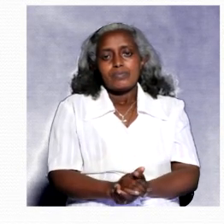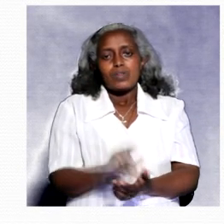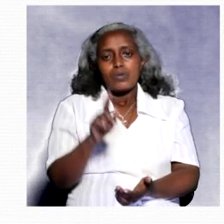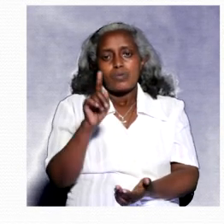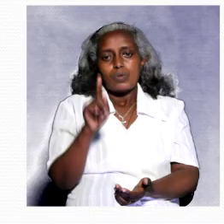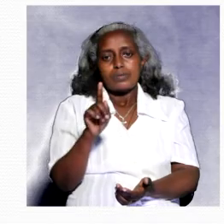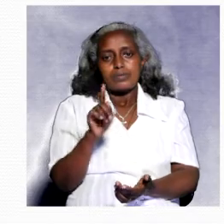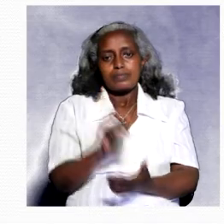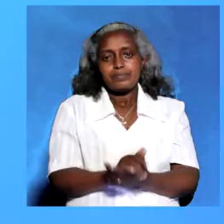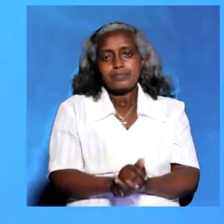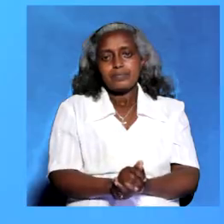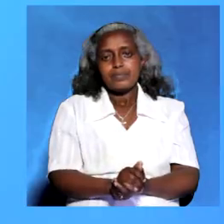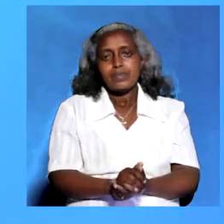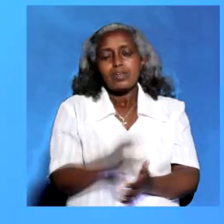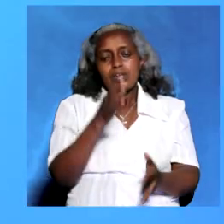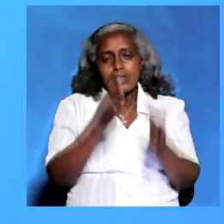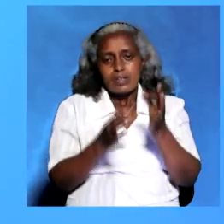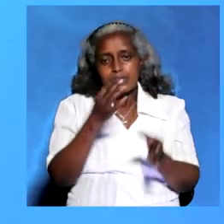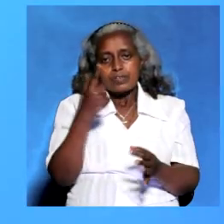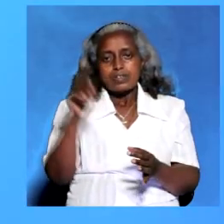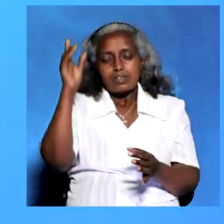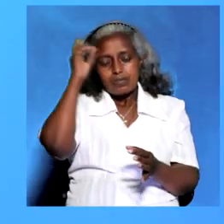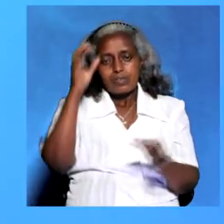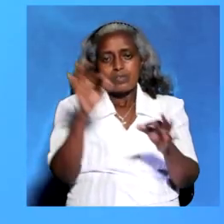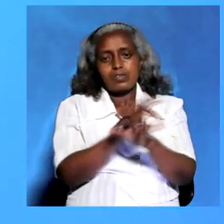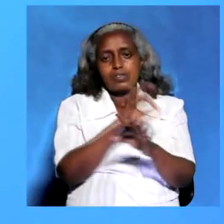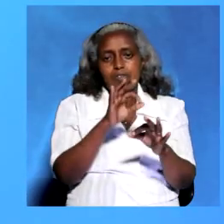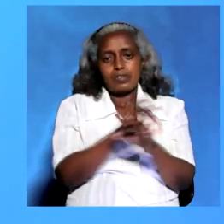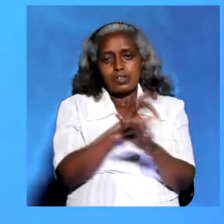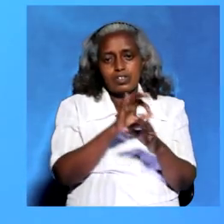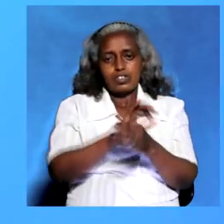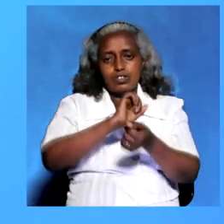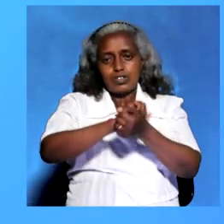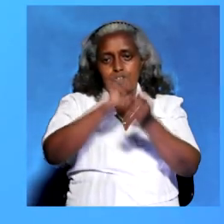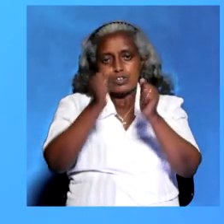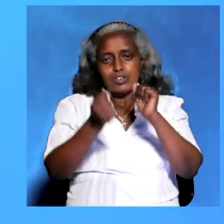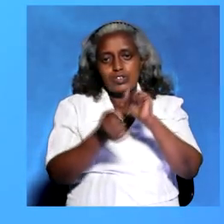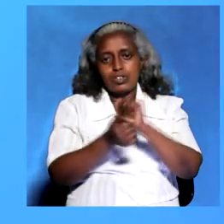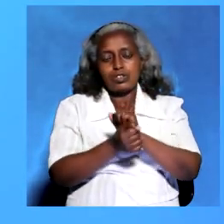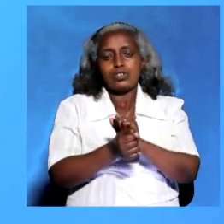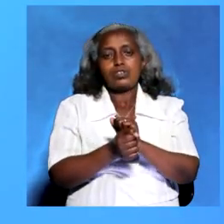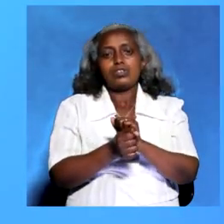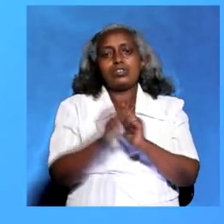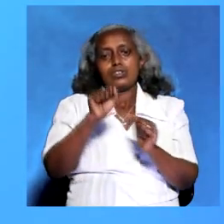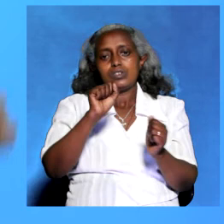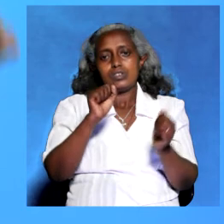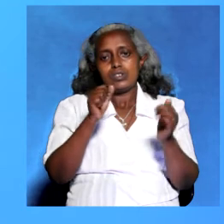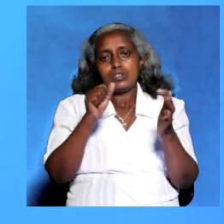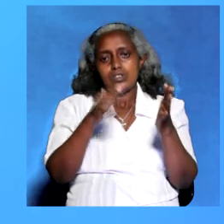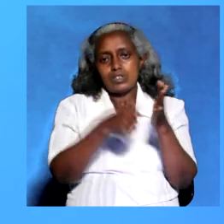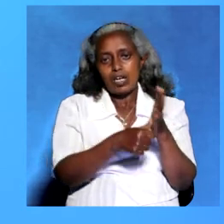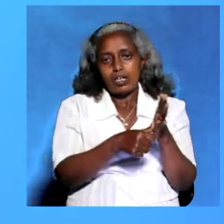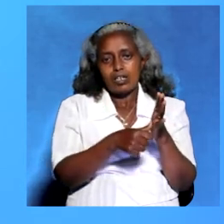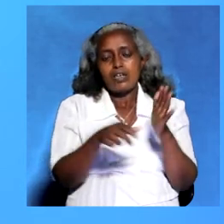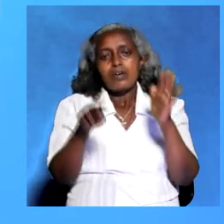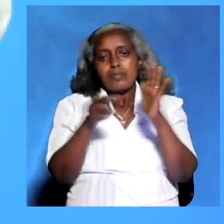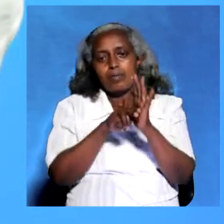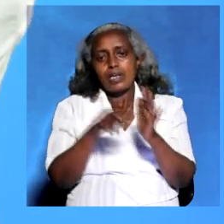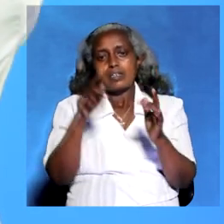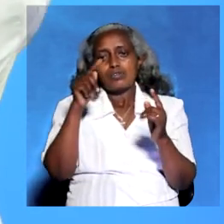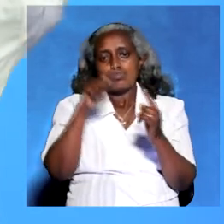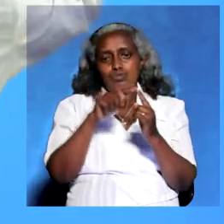1, if the derivative of the function changes its sign from minus